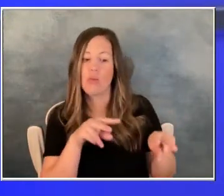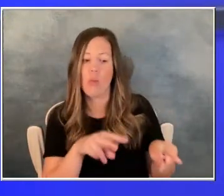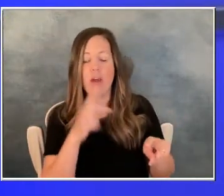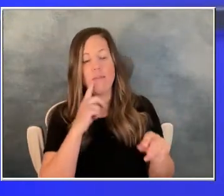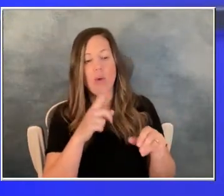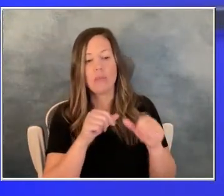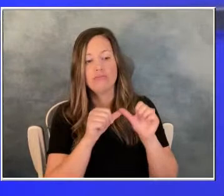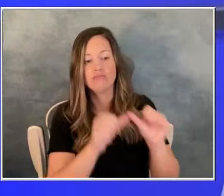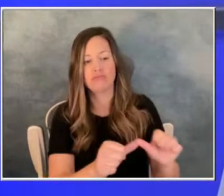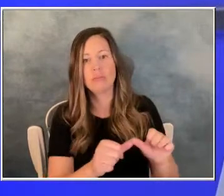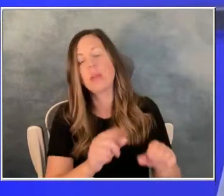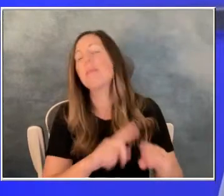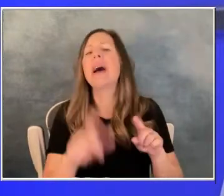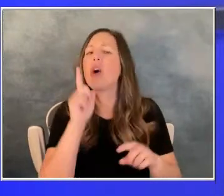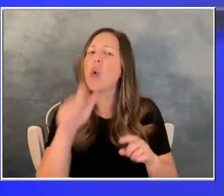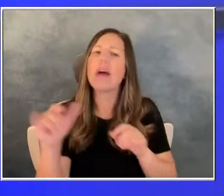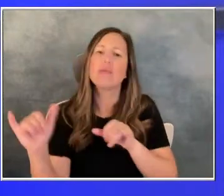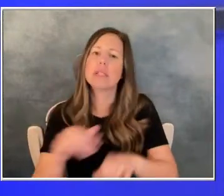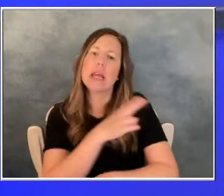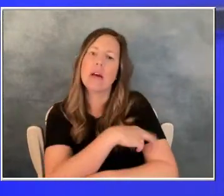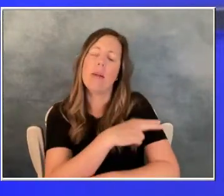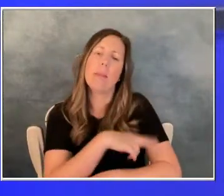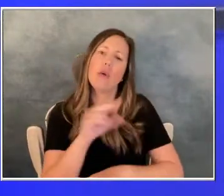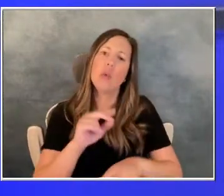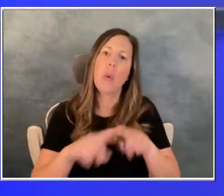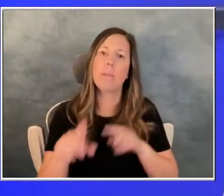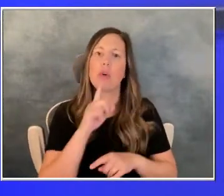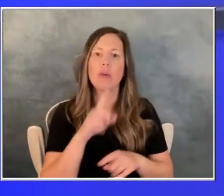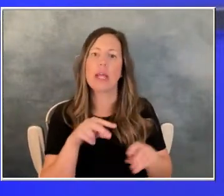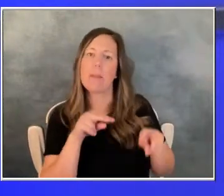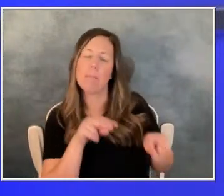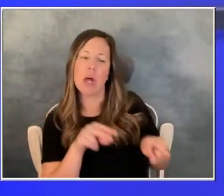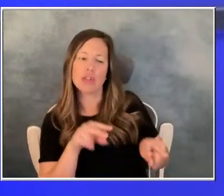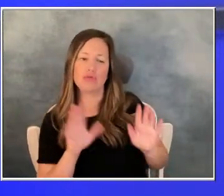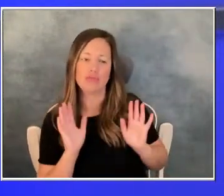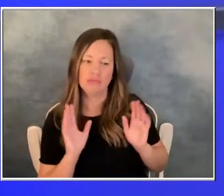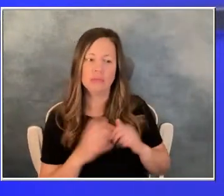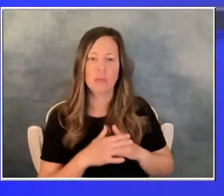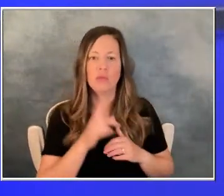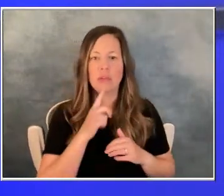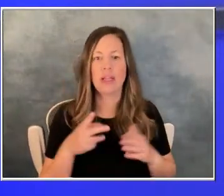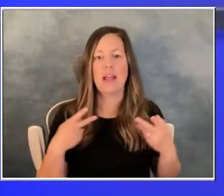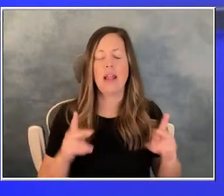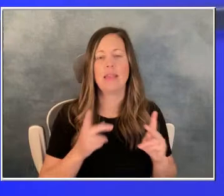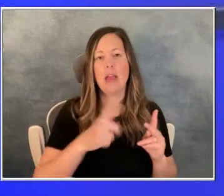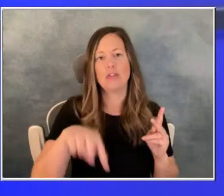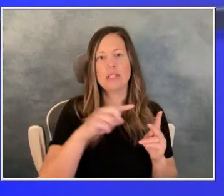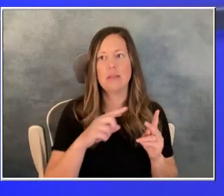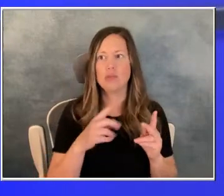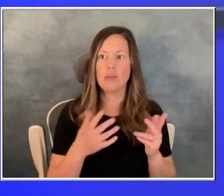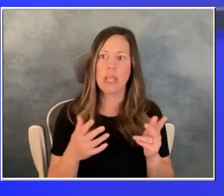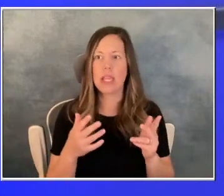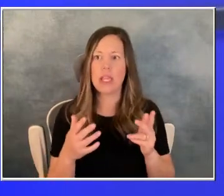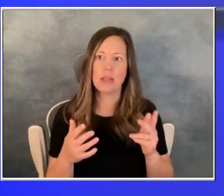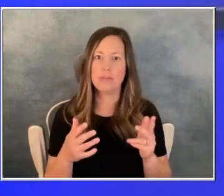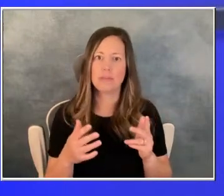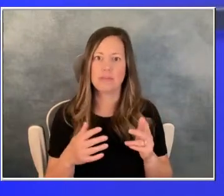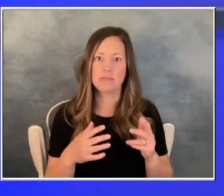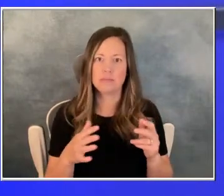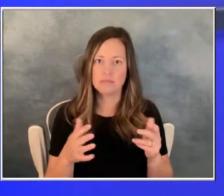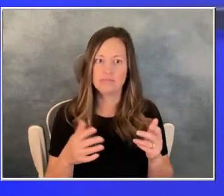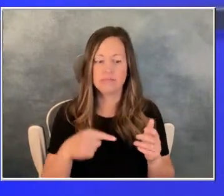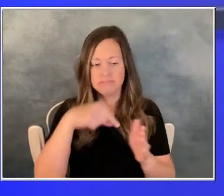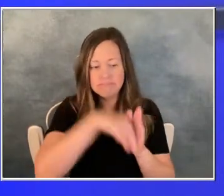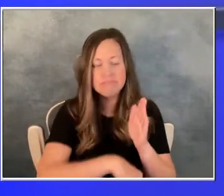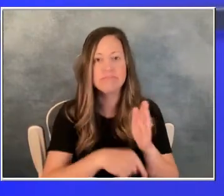need inpatient care, they don't need surgeries, making sure that allows them to be absolutely taken care of by a specialized